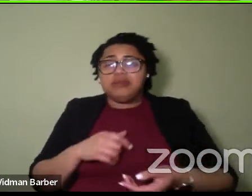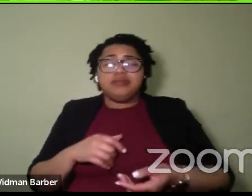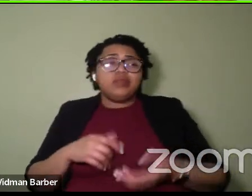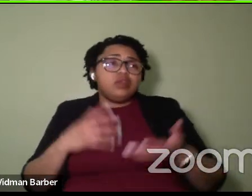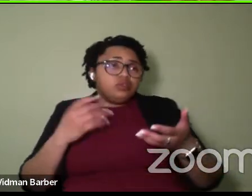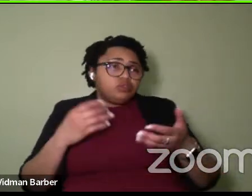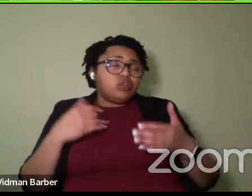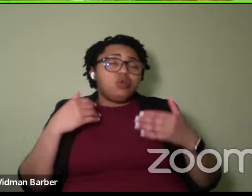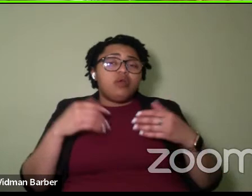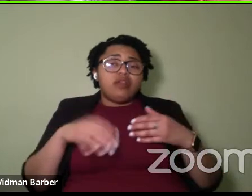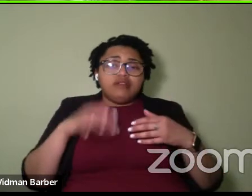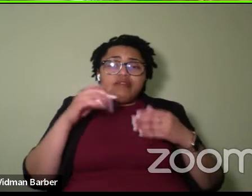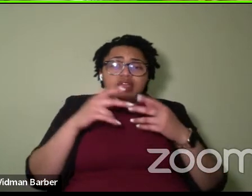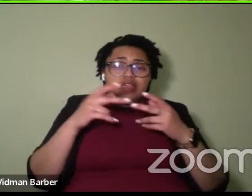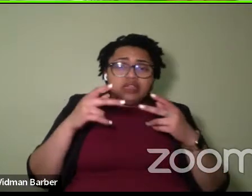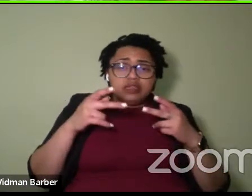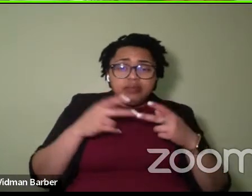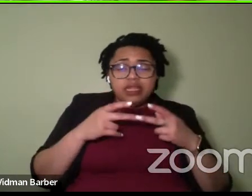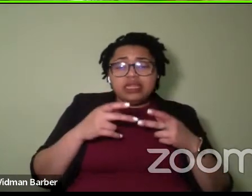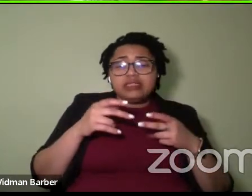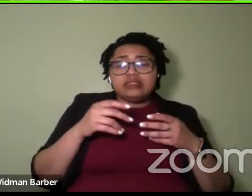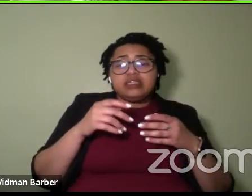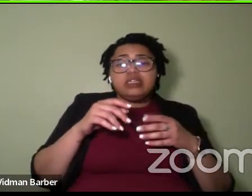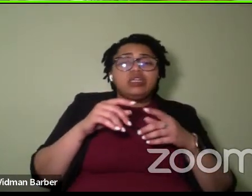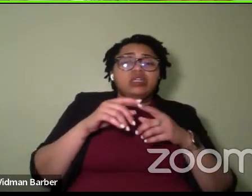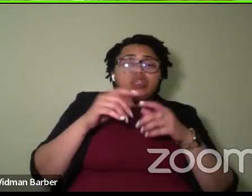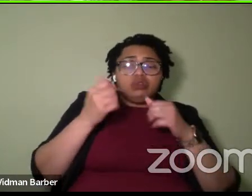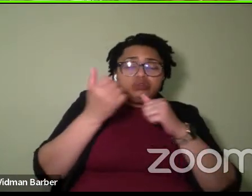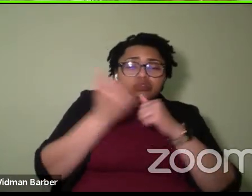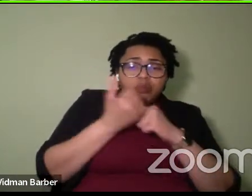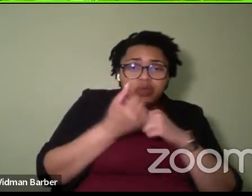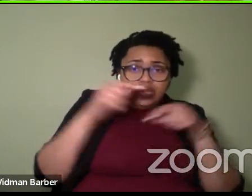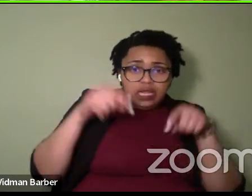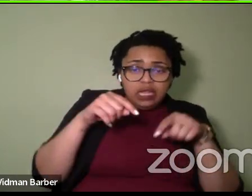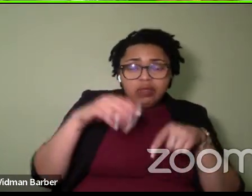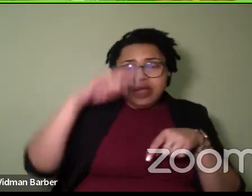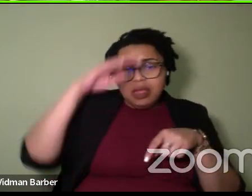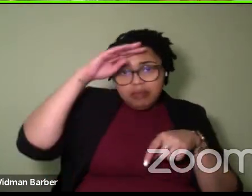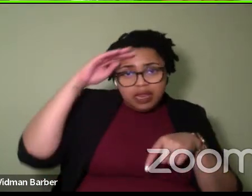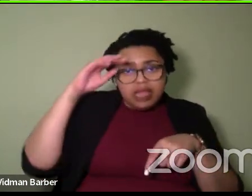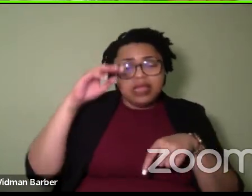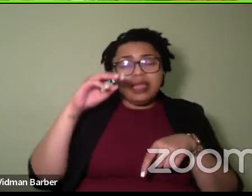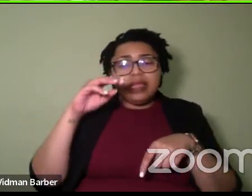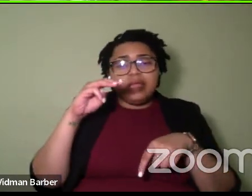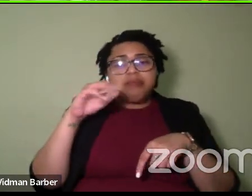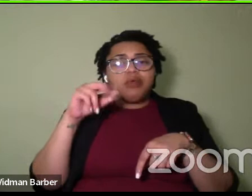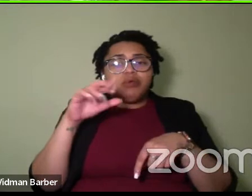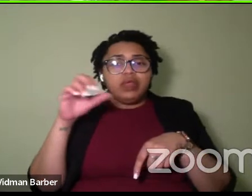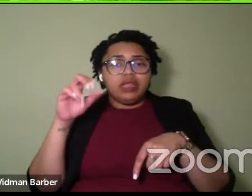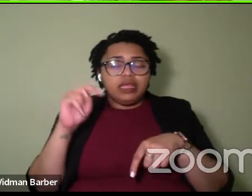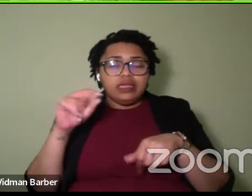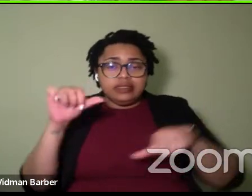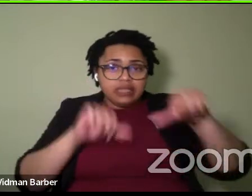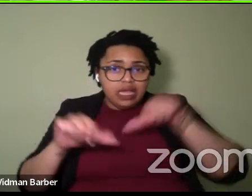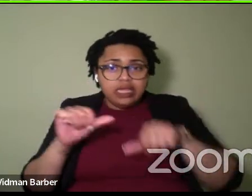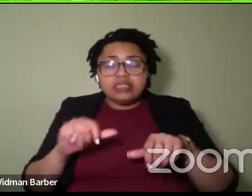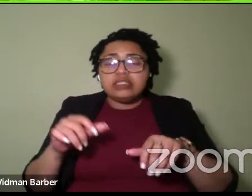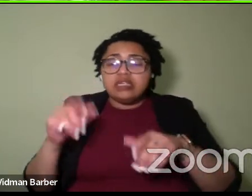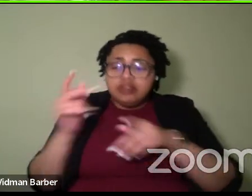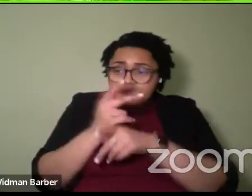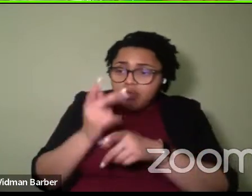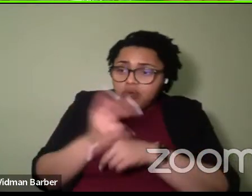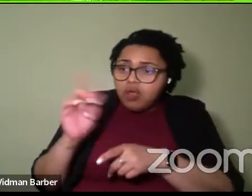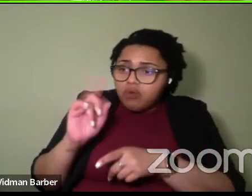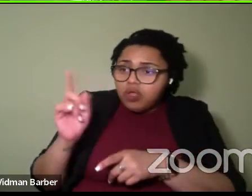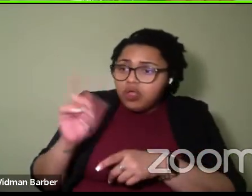those circles if you're an ally, right? Become an accomplice, become somebody who does the behind work, who supports it, who funds it, who doesn't